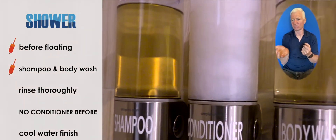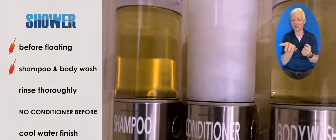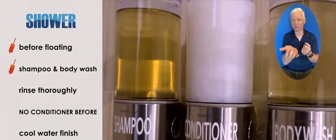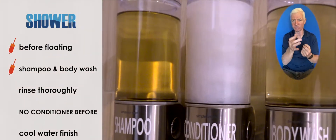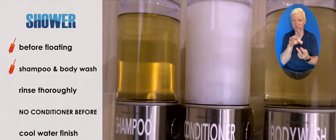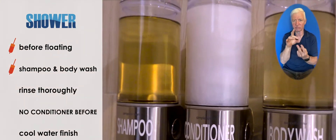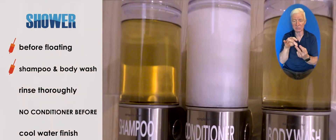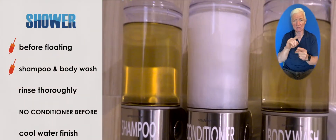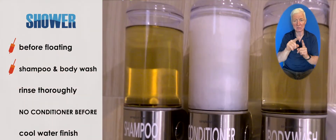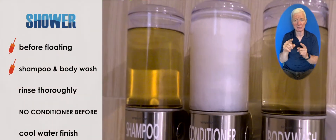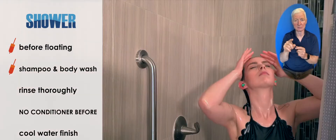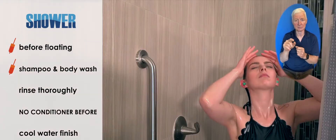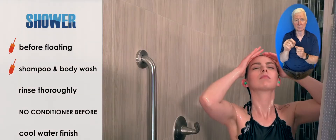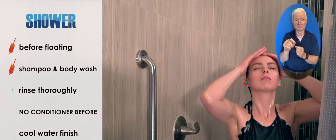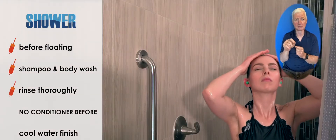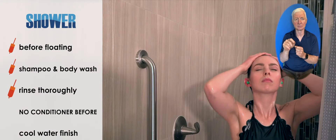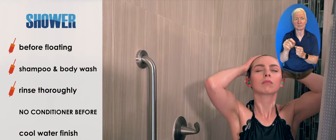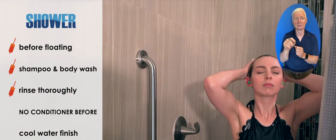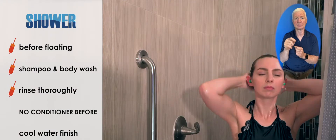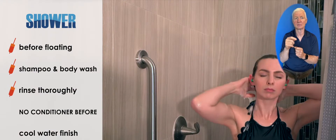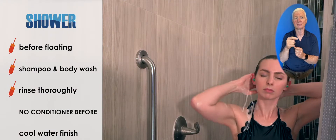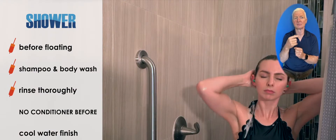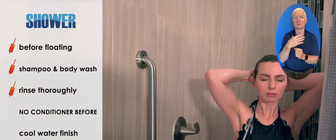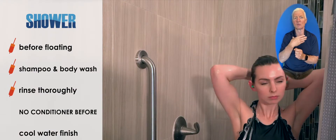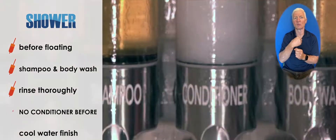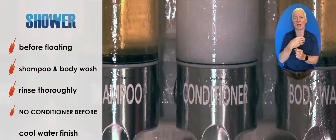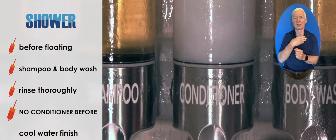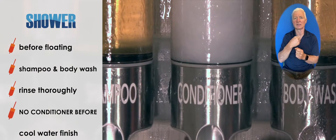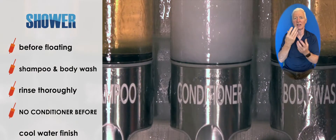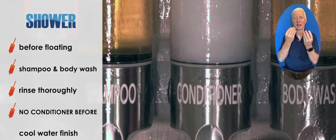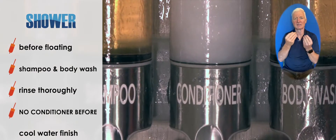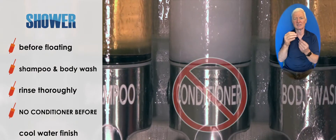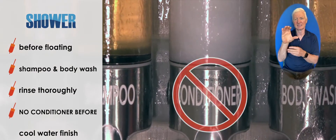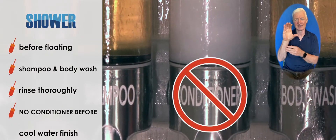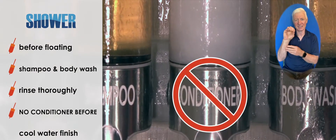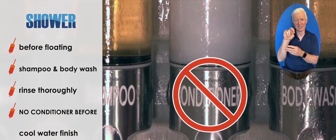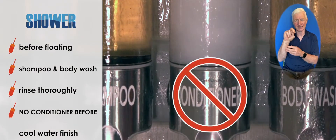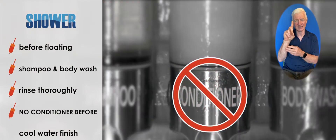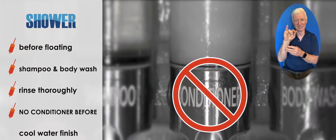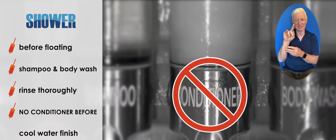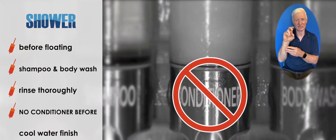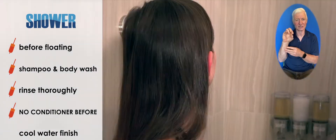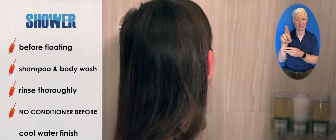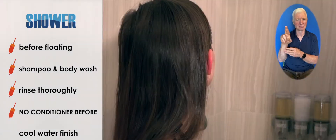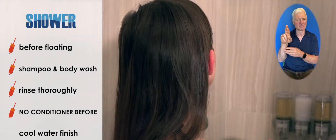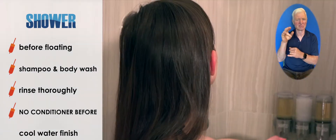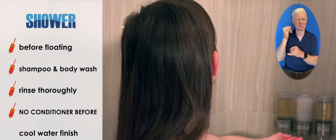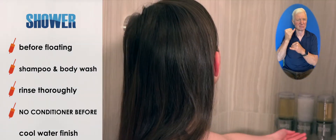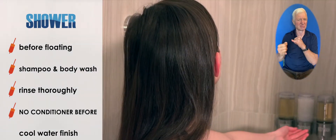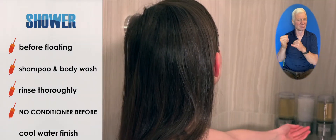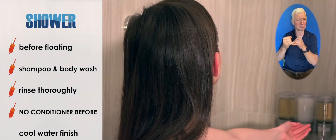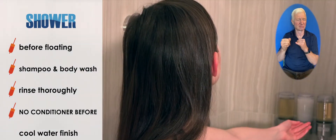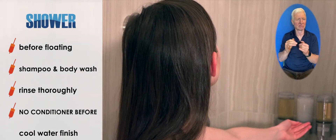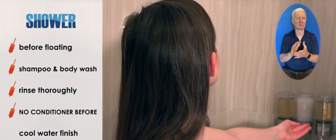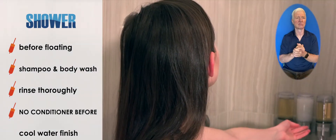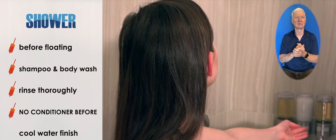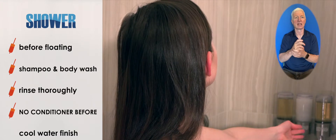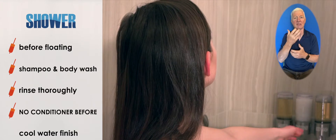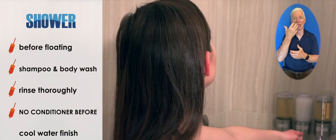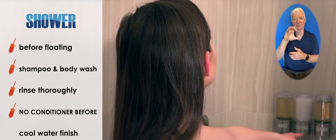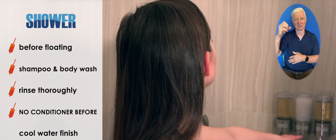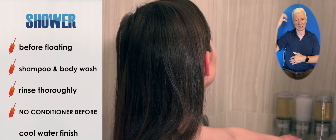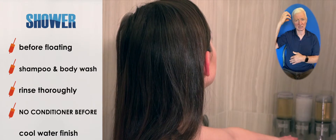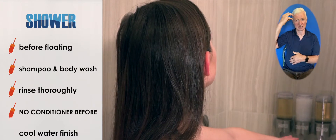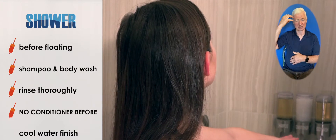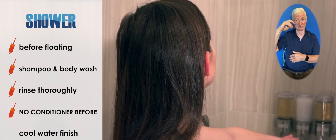scent-free shampoo and body wash. Rinse the soap off thoroughly and do not use conditioner before floating. Float tanks are warm to skin